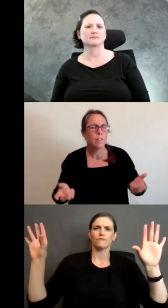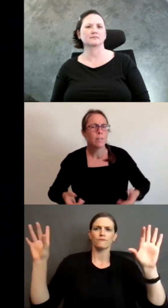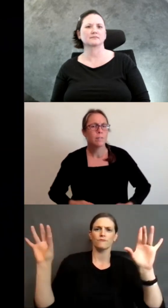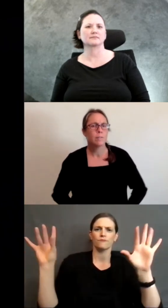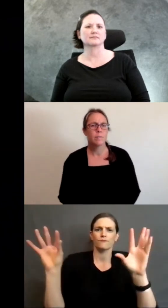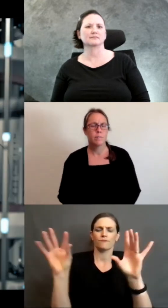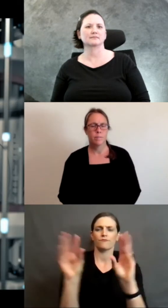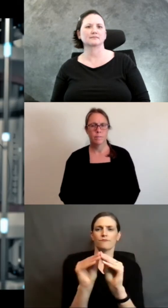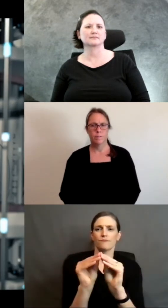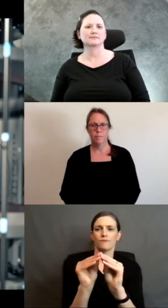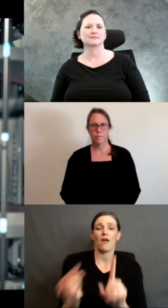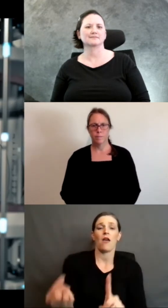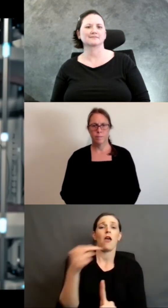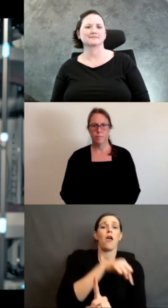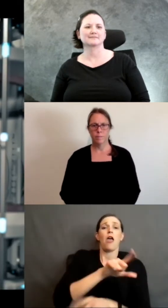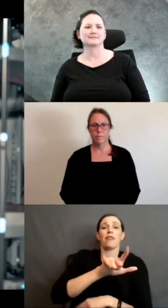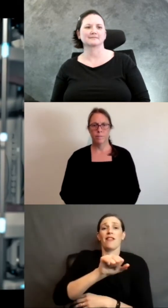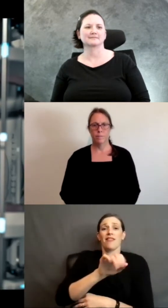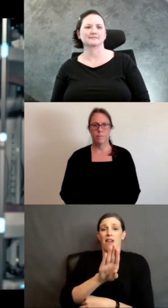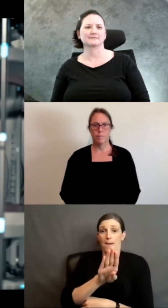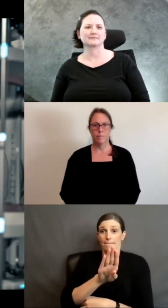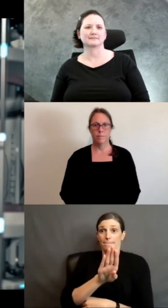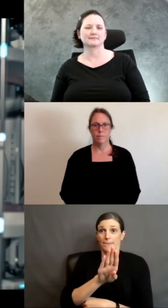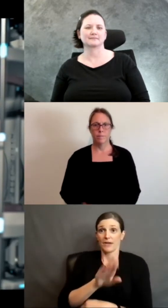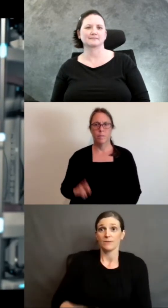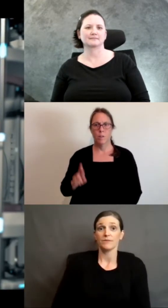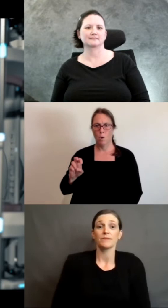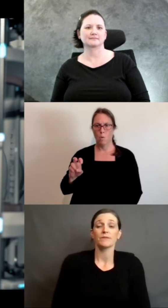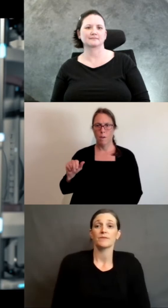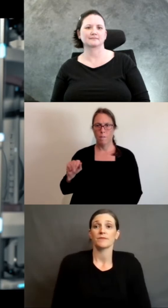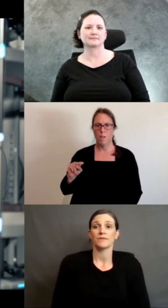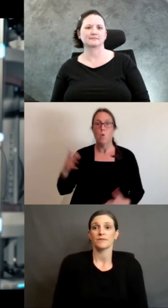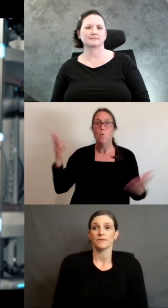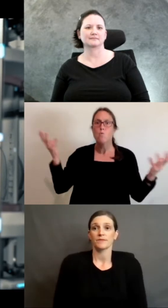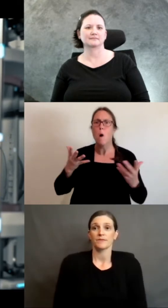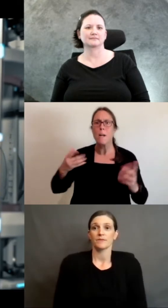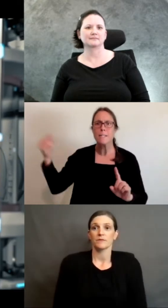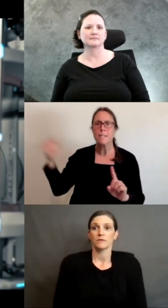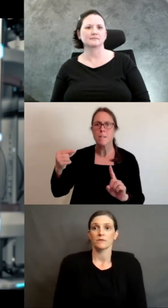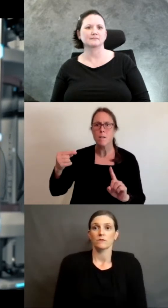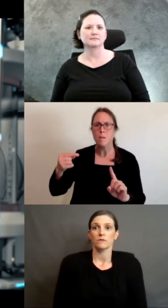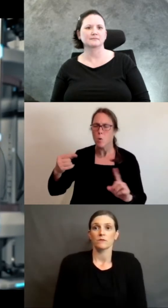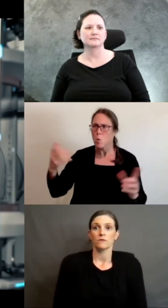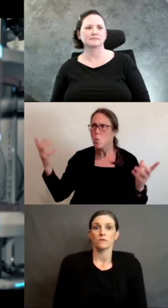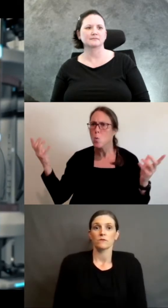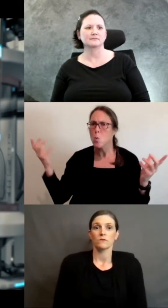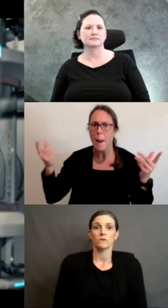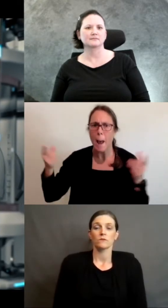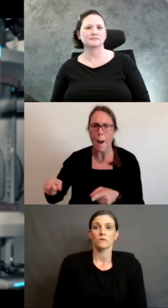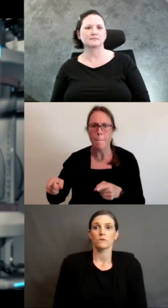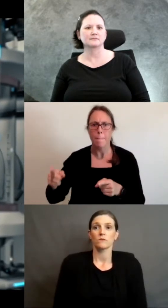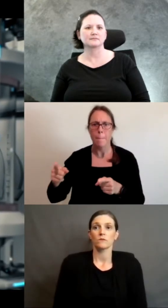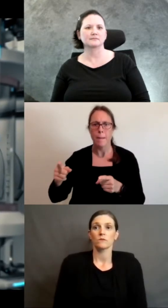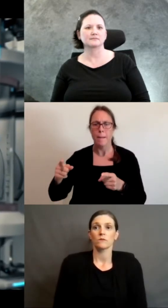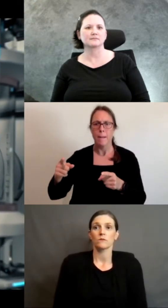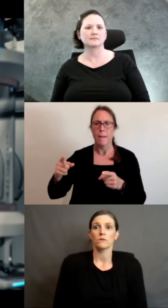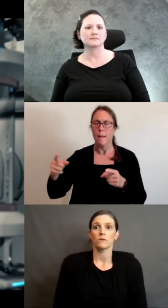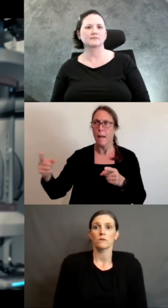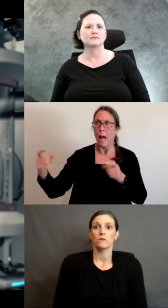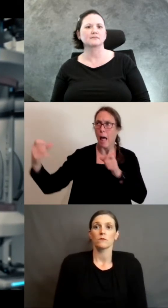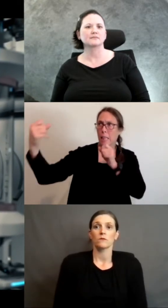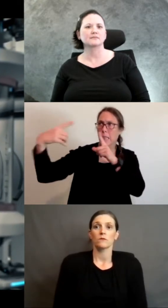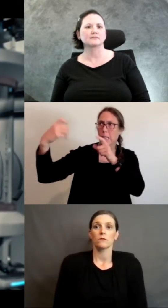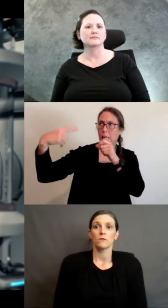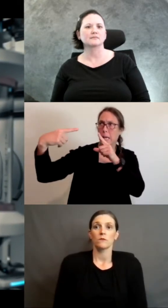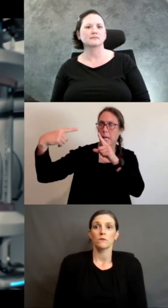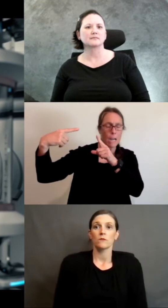Back in the lab. What is this? What is this? We've lost the link. The relay is